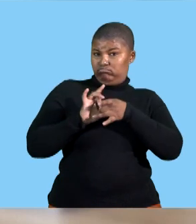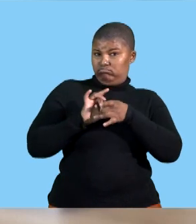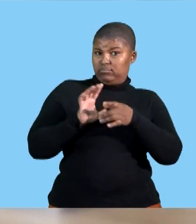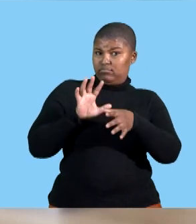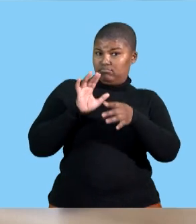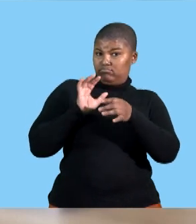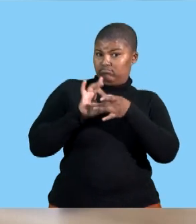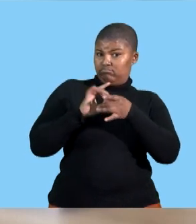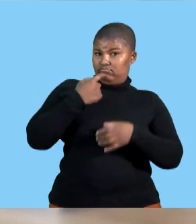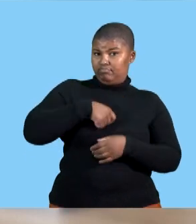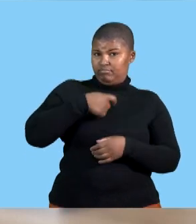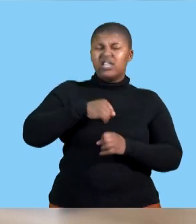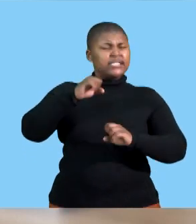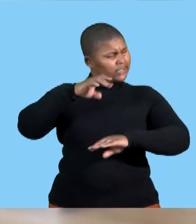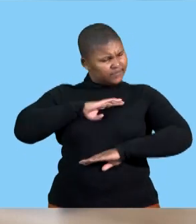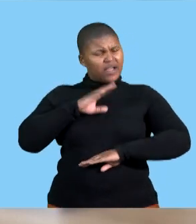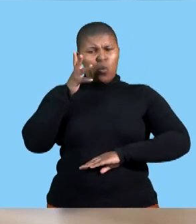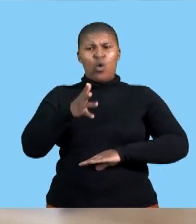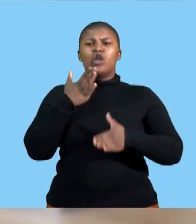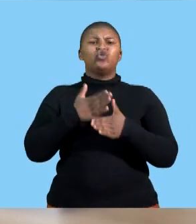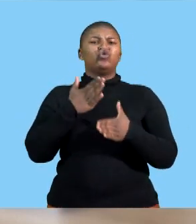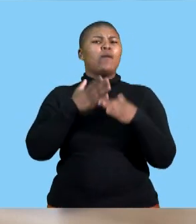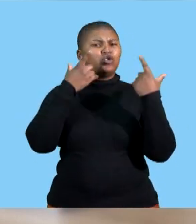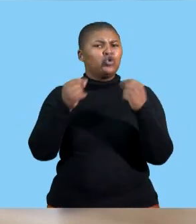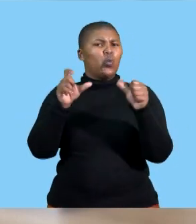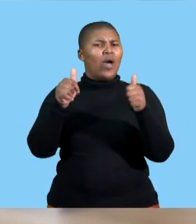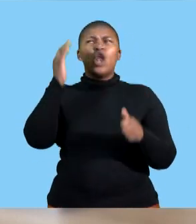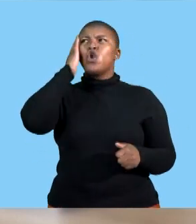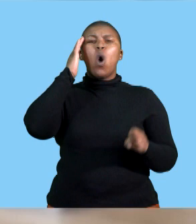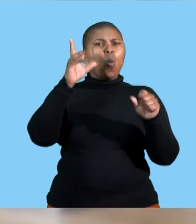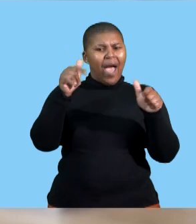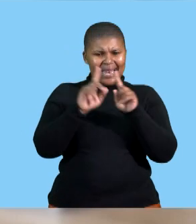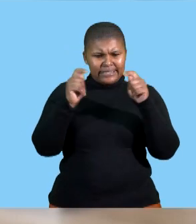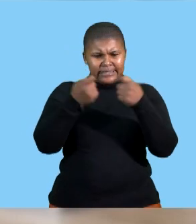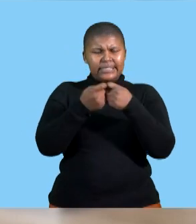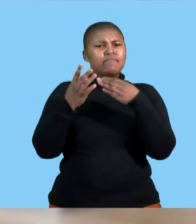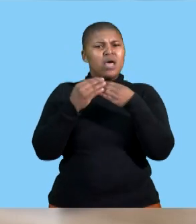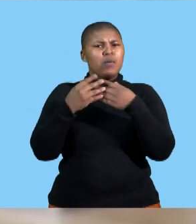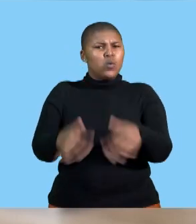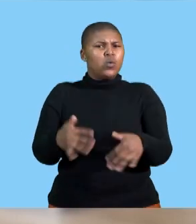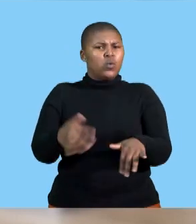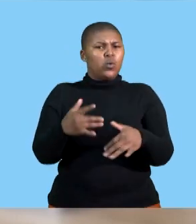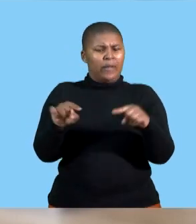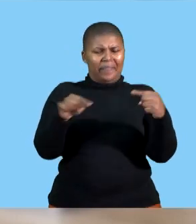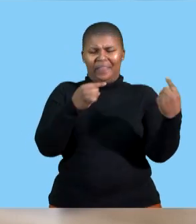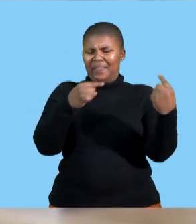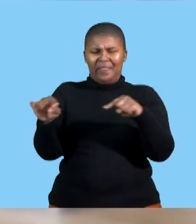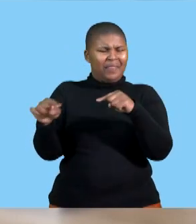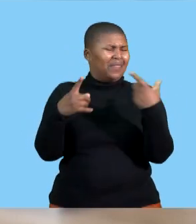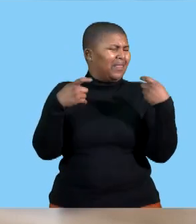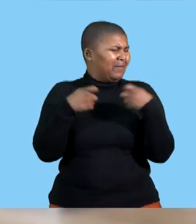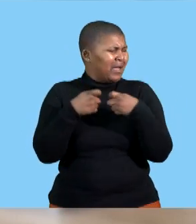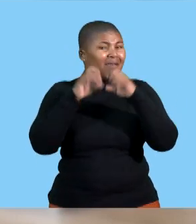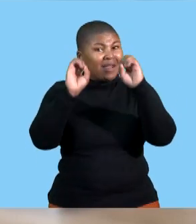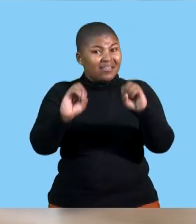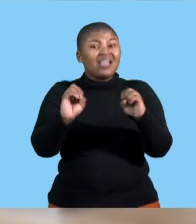are going to be satisfied with the jobs that we are doing, because we would know very well as team members that there's no conflict that is arising. Even if